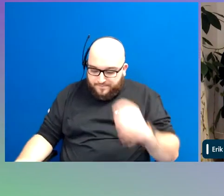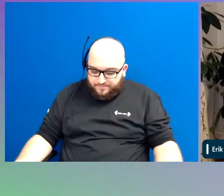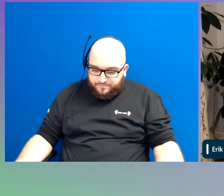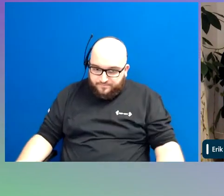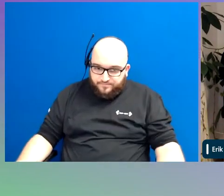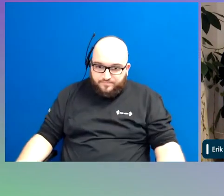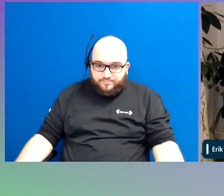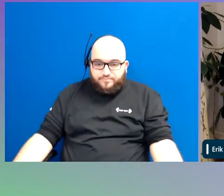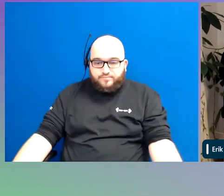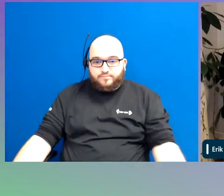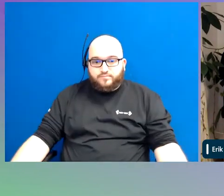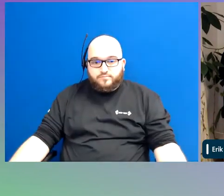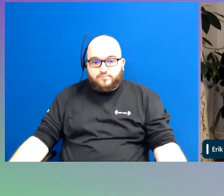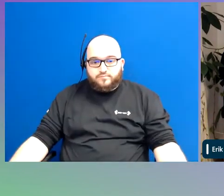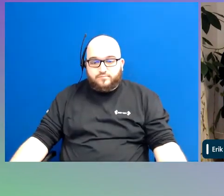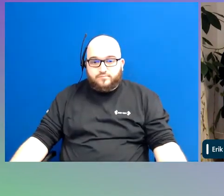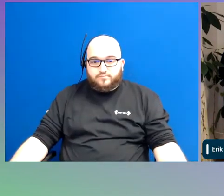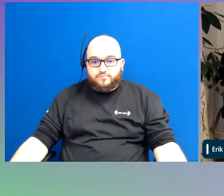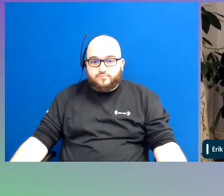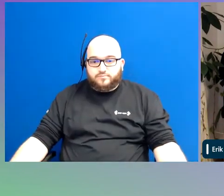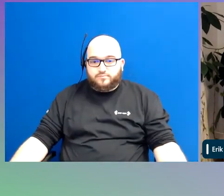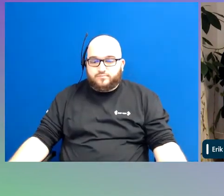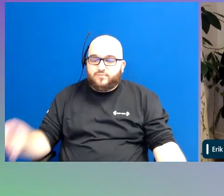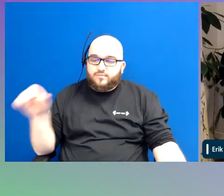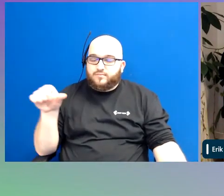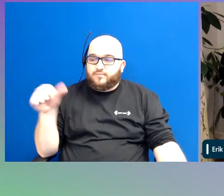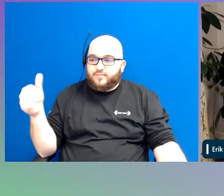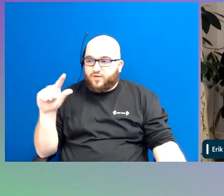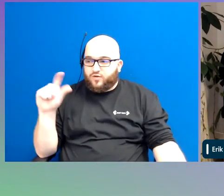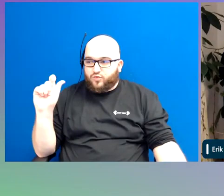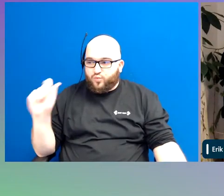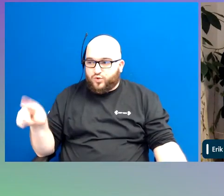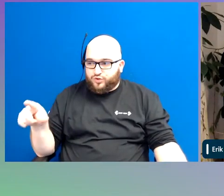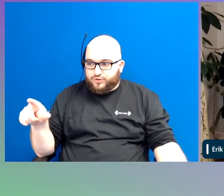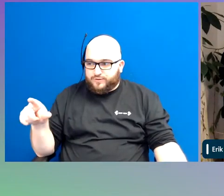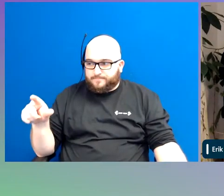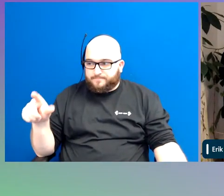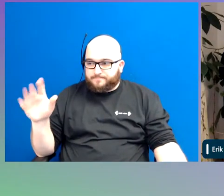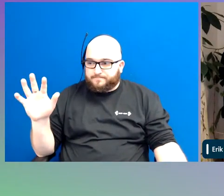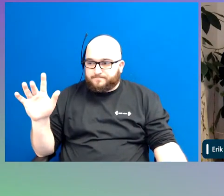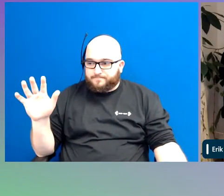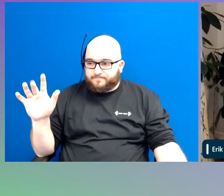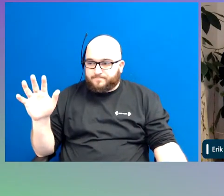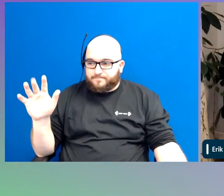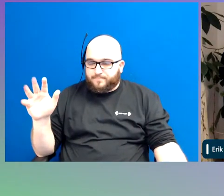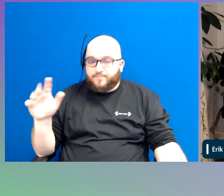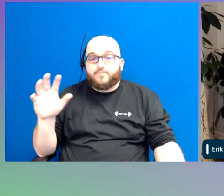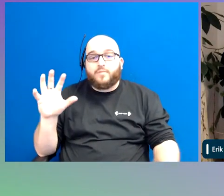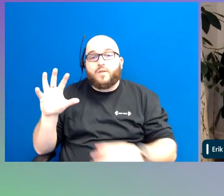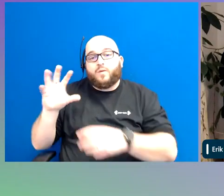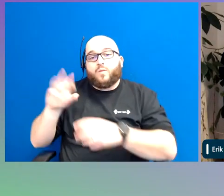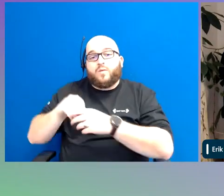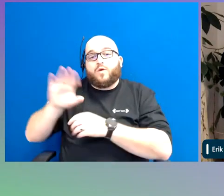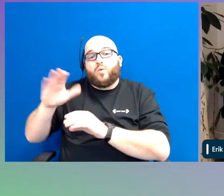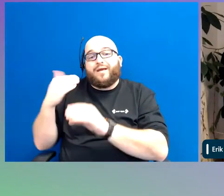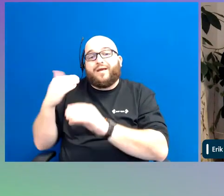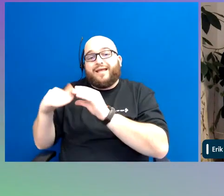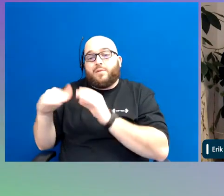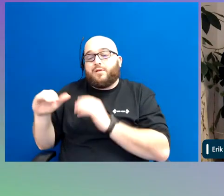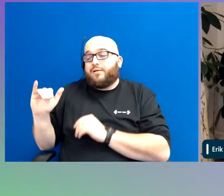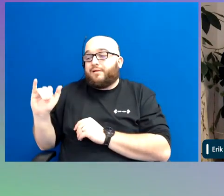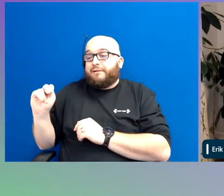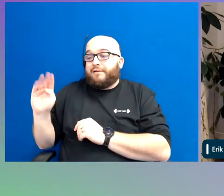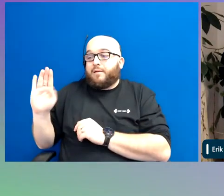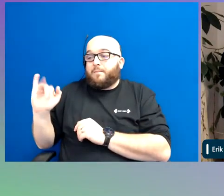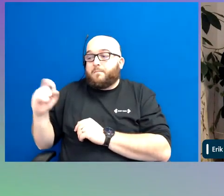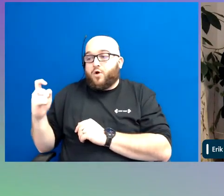Awesome. Let's grab another question. Okay, so in your email inbox, how do you go